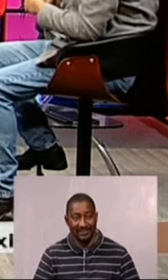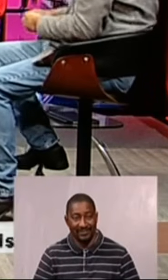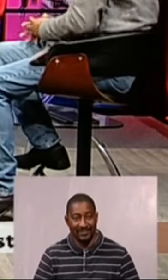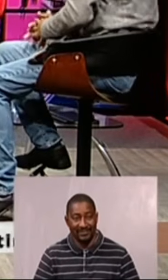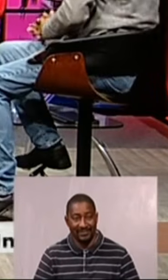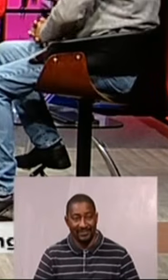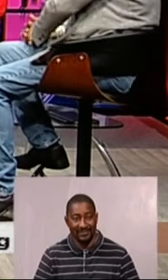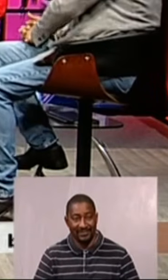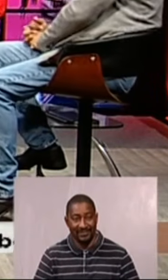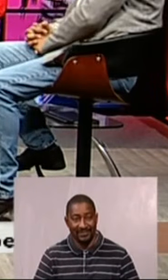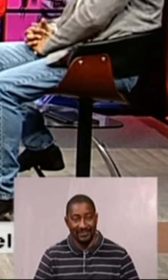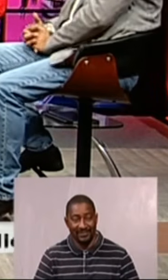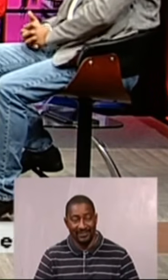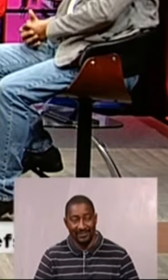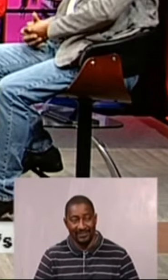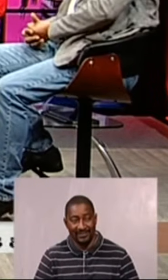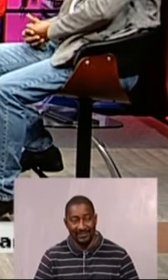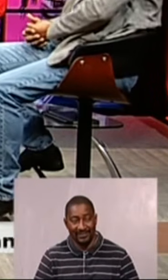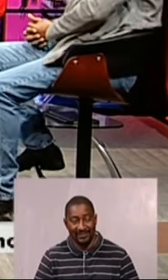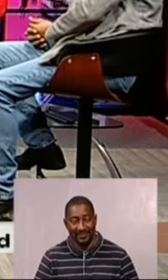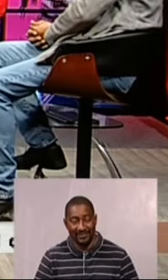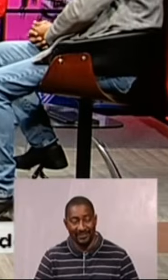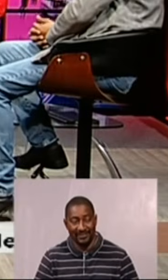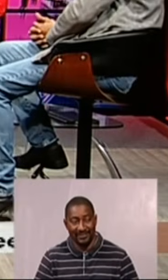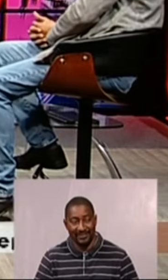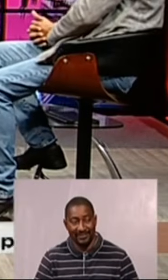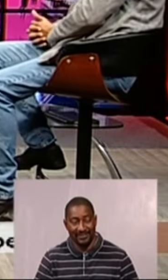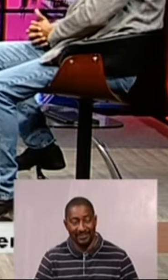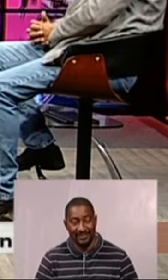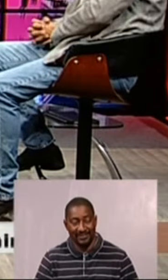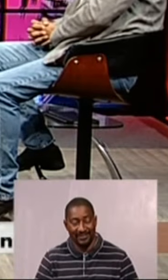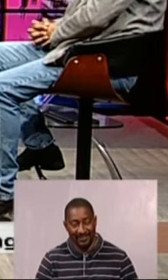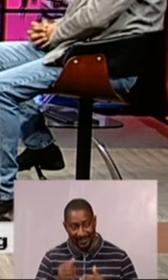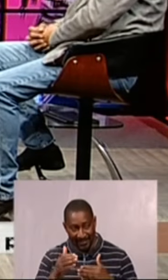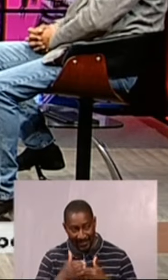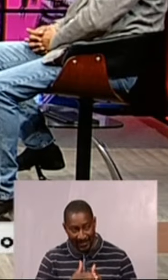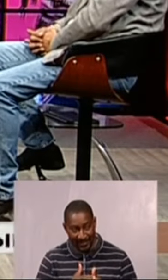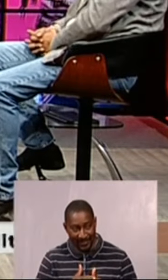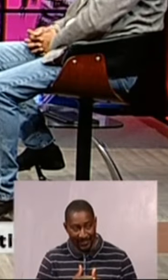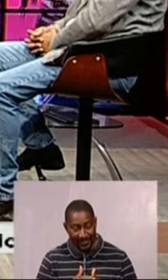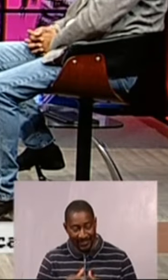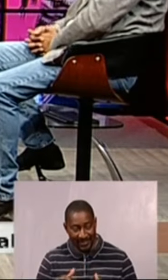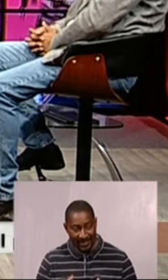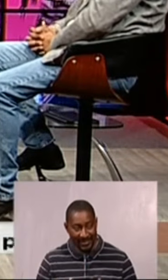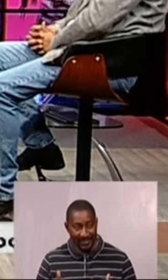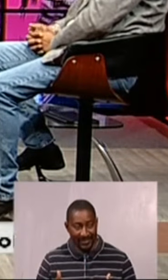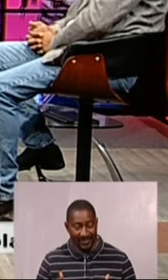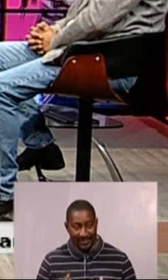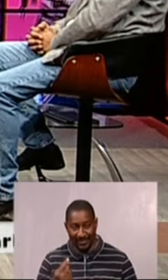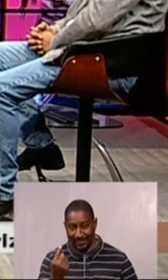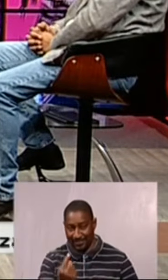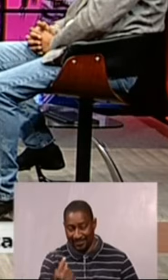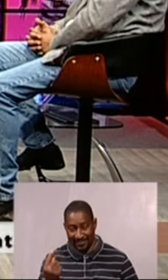been accepting a lot of cookies. Pretty scary, isn't it? Pretty scary. But coming back to how individuals